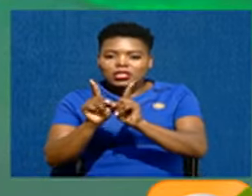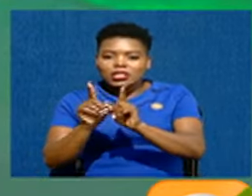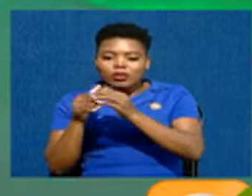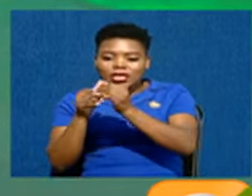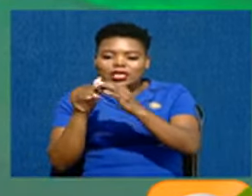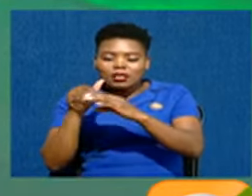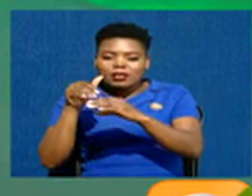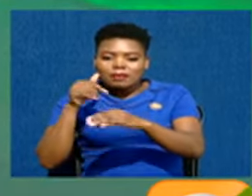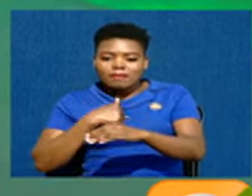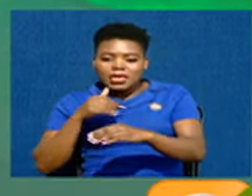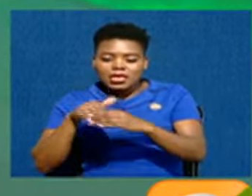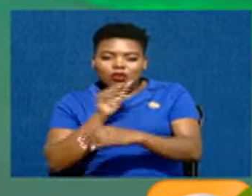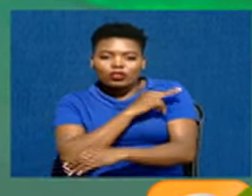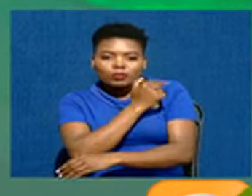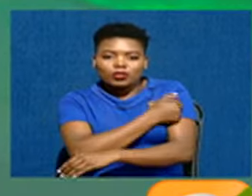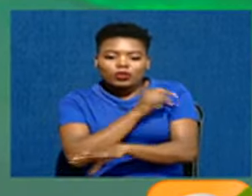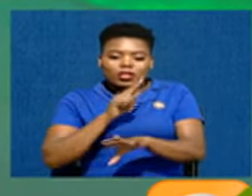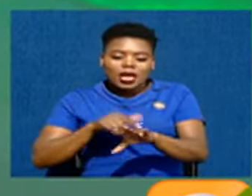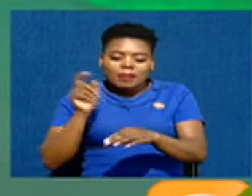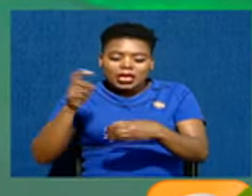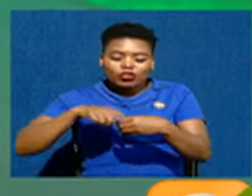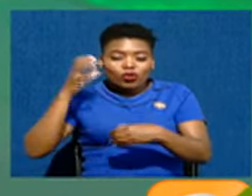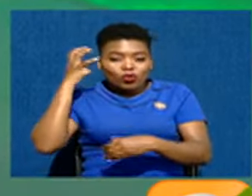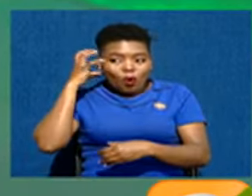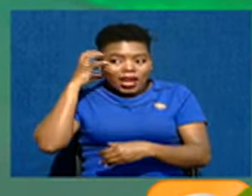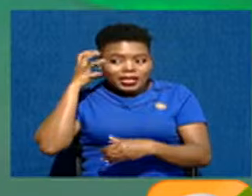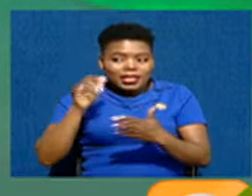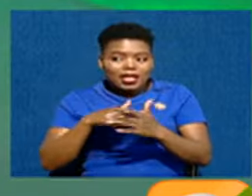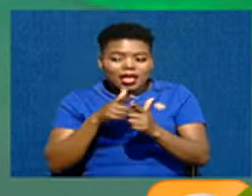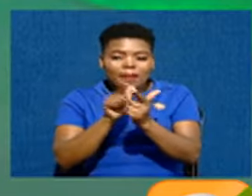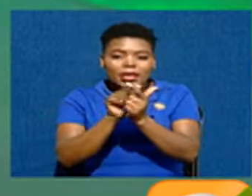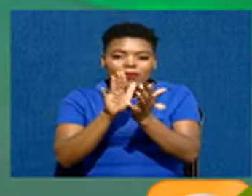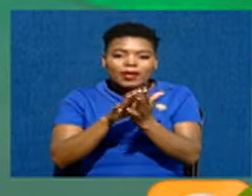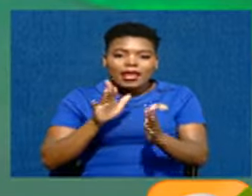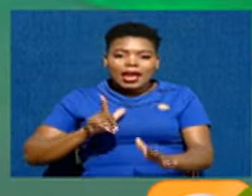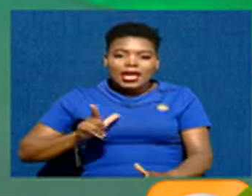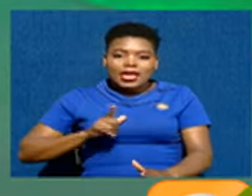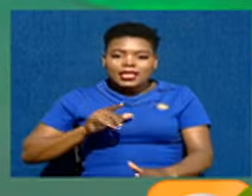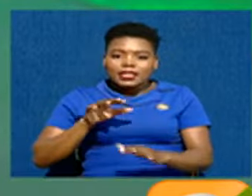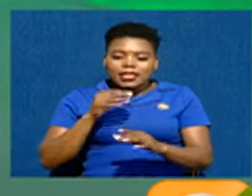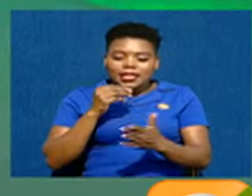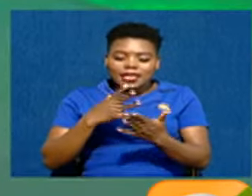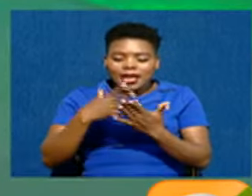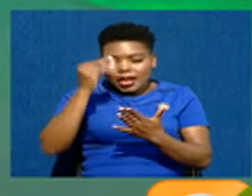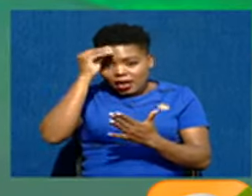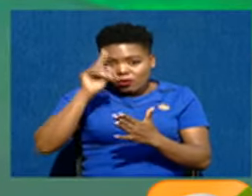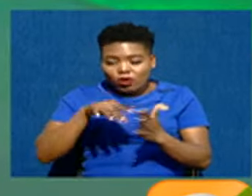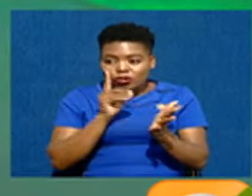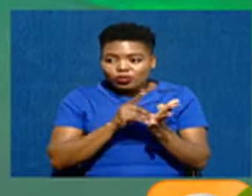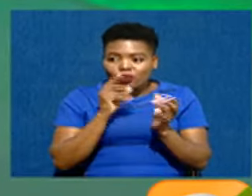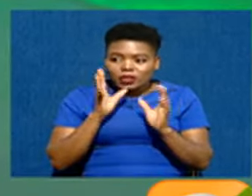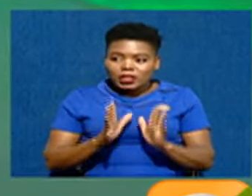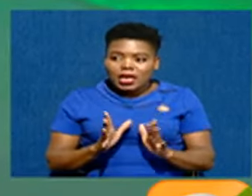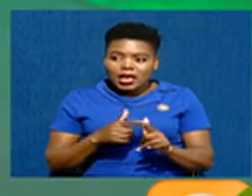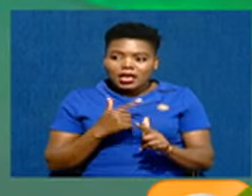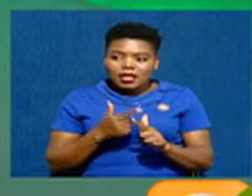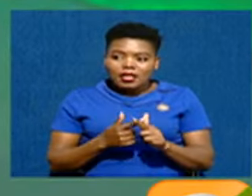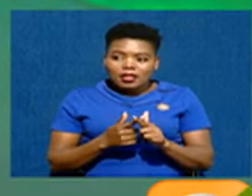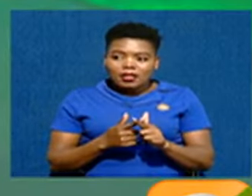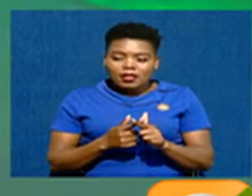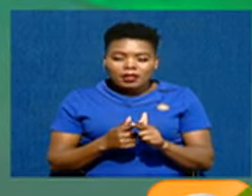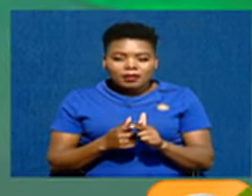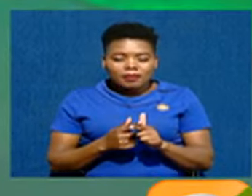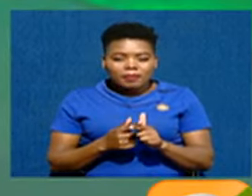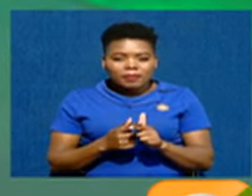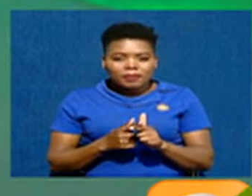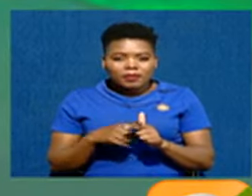I was in college, there was this lady who told me that I was adopted, and I never took it right.